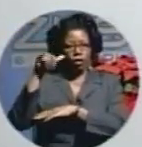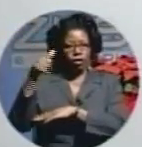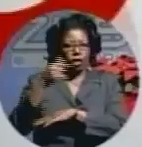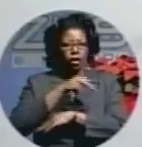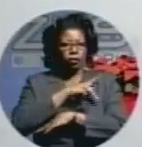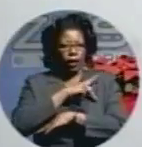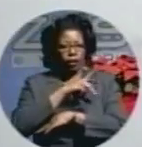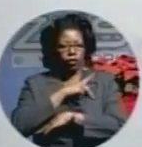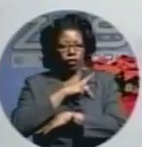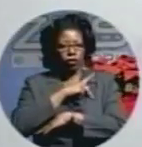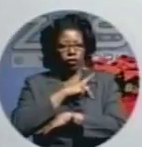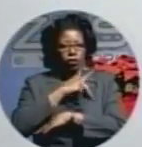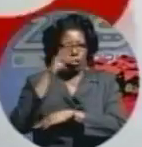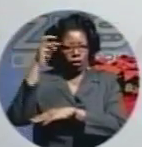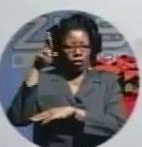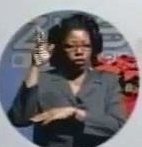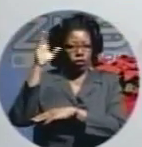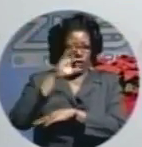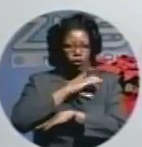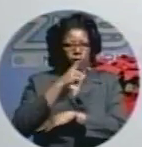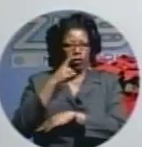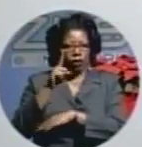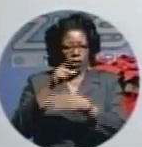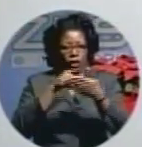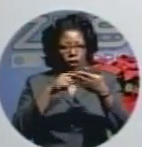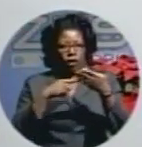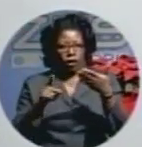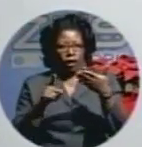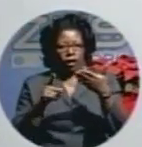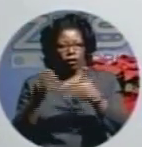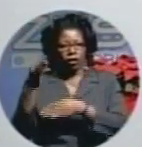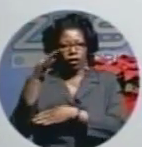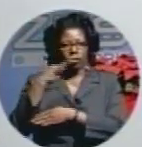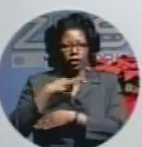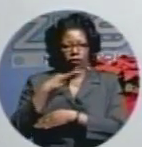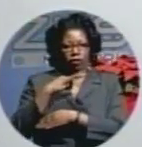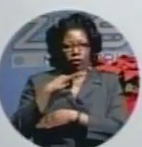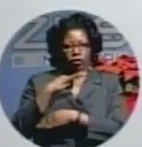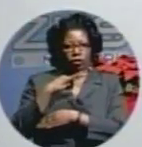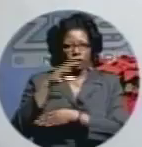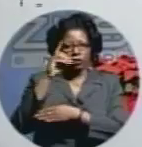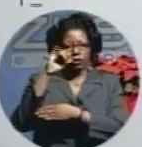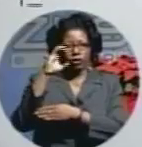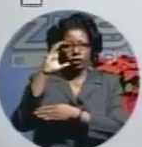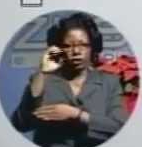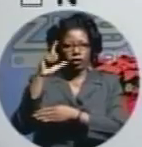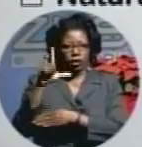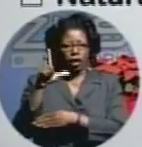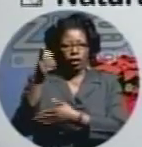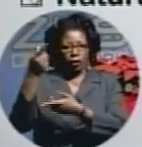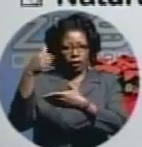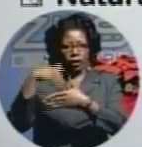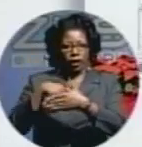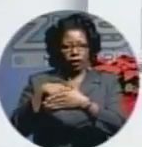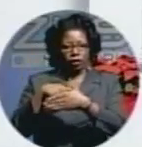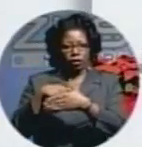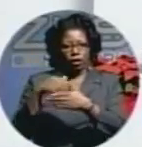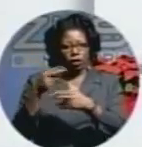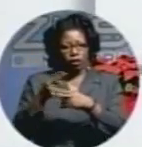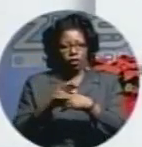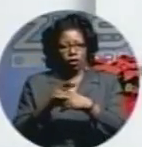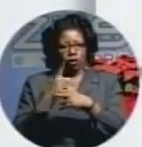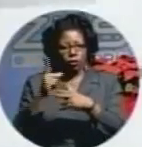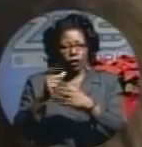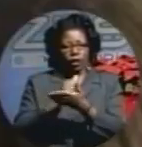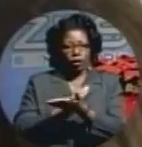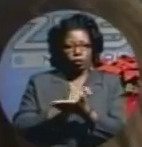Patterson, Mr. Christie said they outlined the benefits of Digicel coming in, but stopped short of giving any indication of